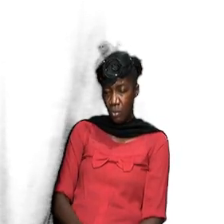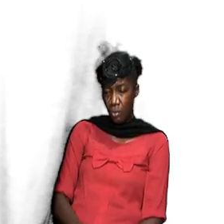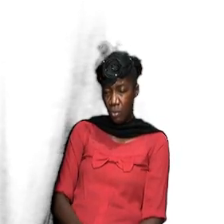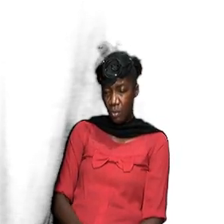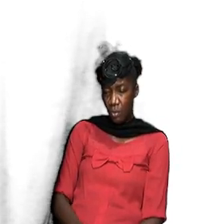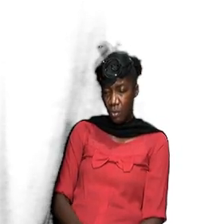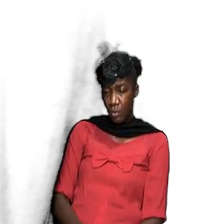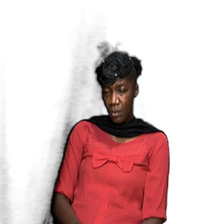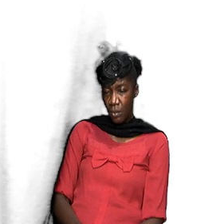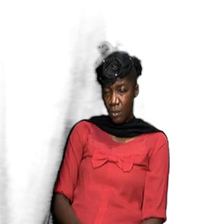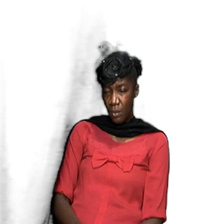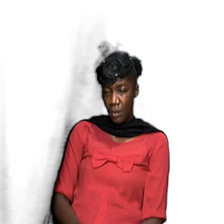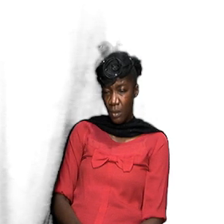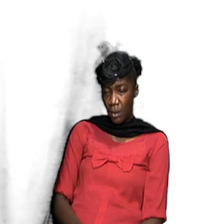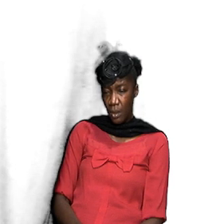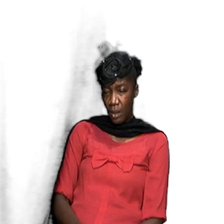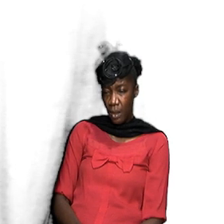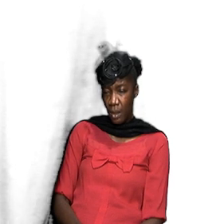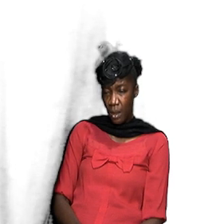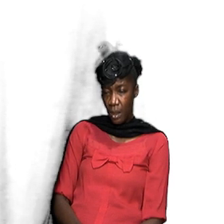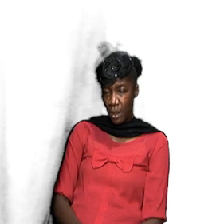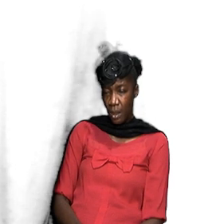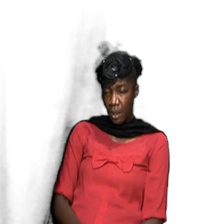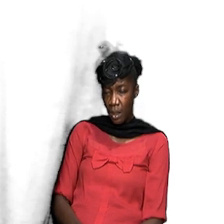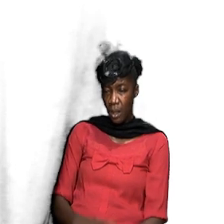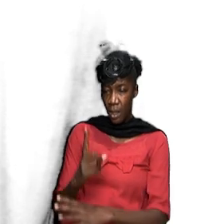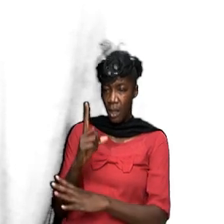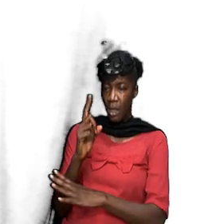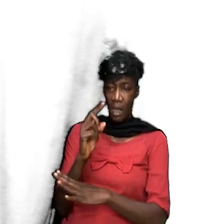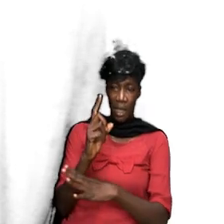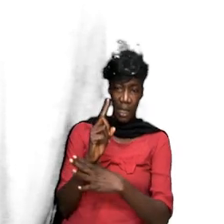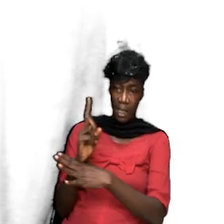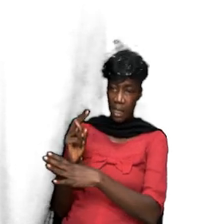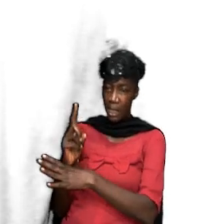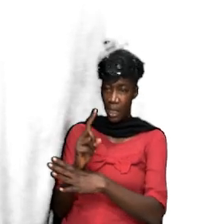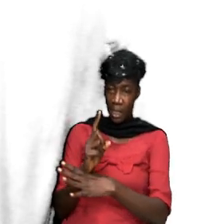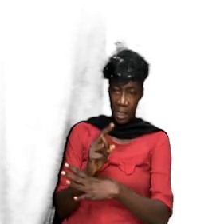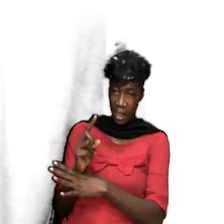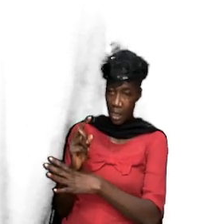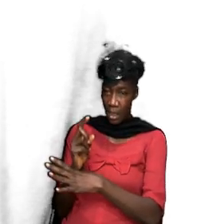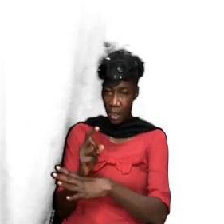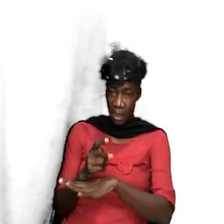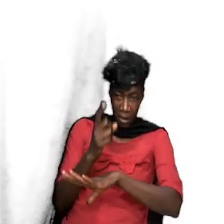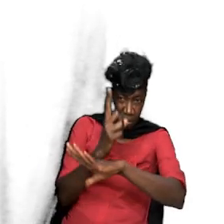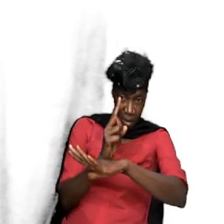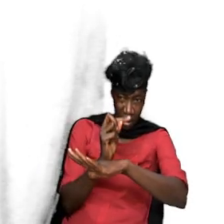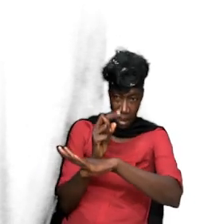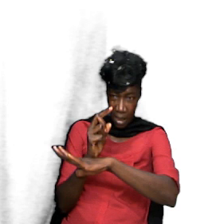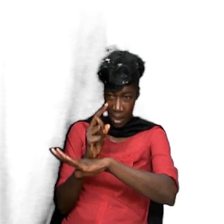A candle, when it's put on a stand, cannot be hid.